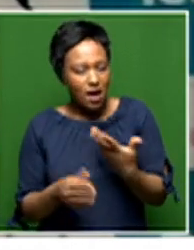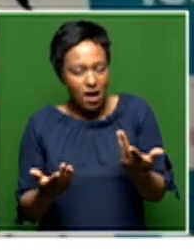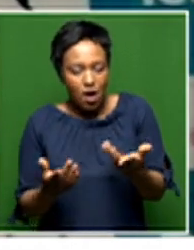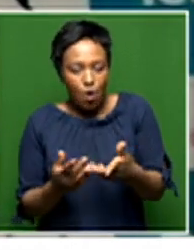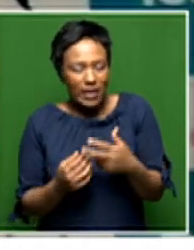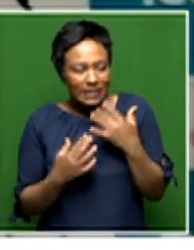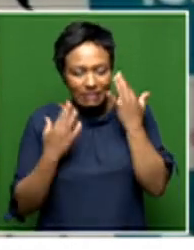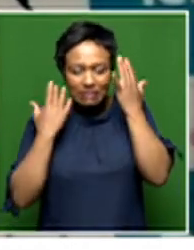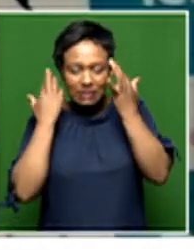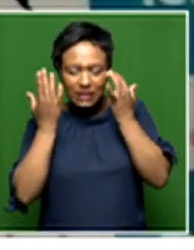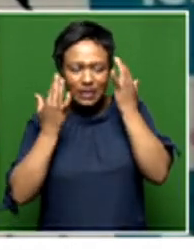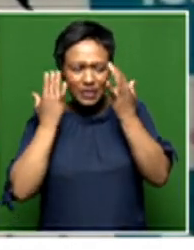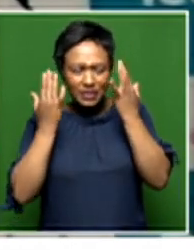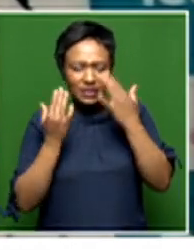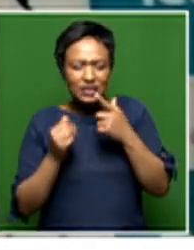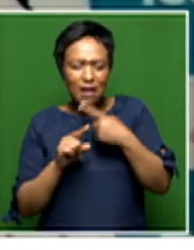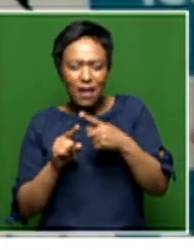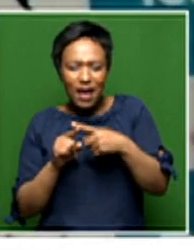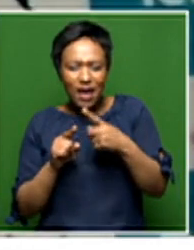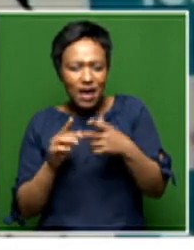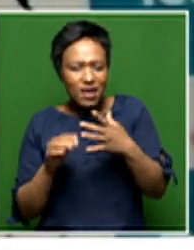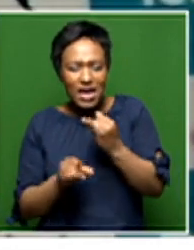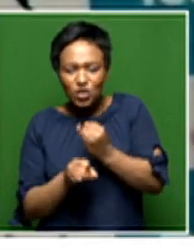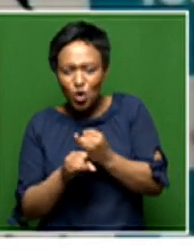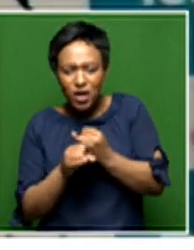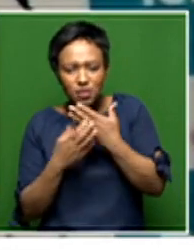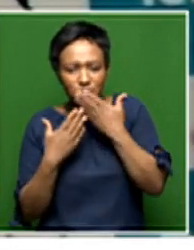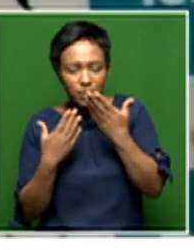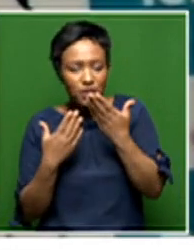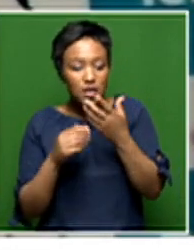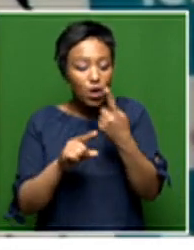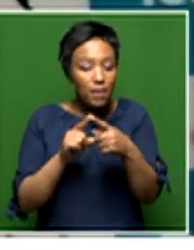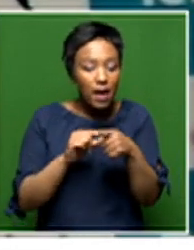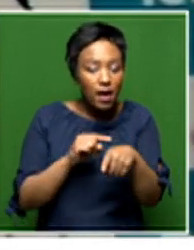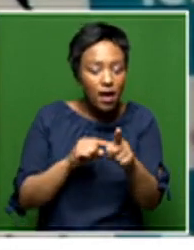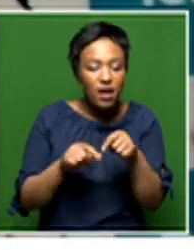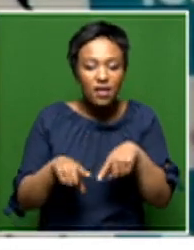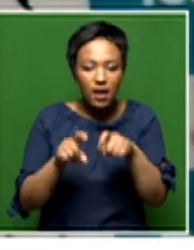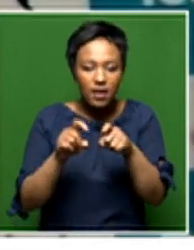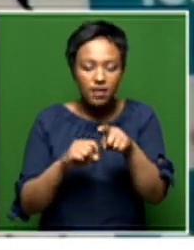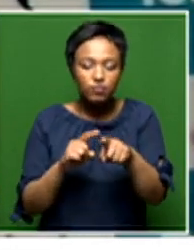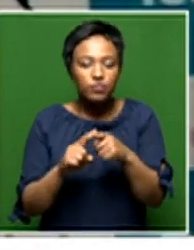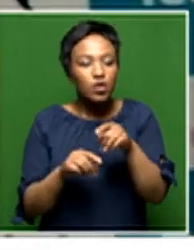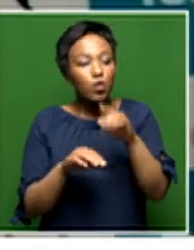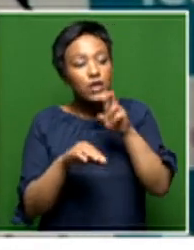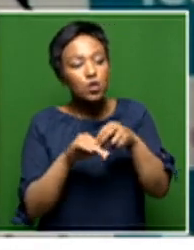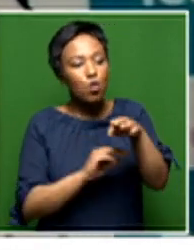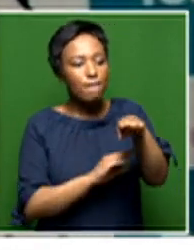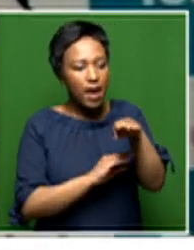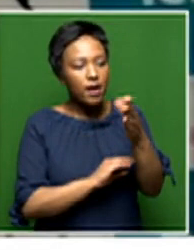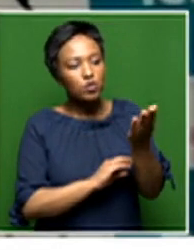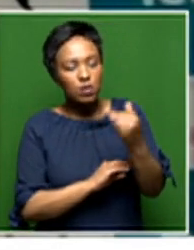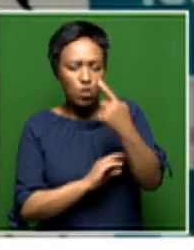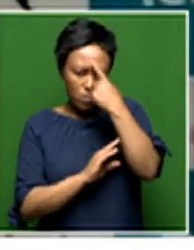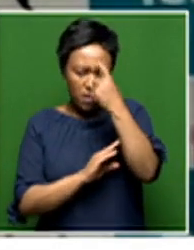on our heads to say, if our players are not insured and they're going to play Telkom League, where are we going? I mean, we need banks to come on board to say we believe